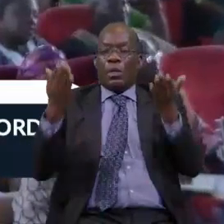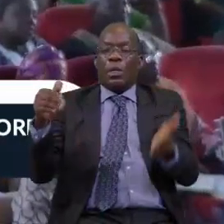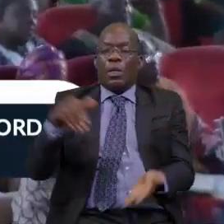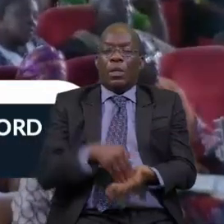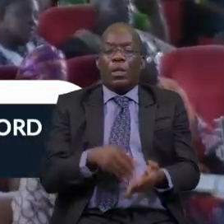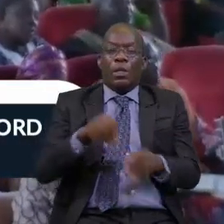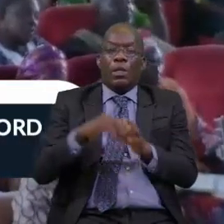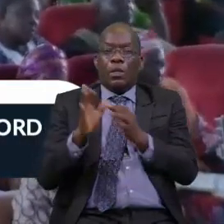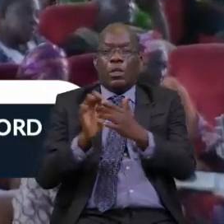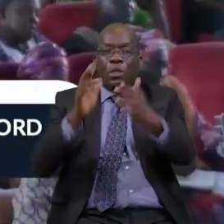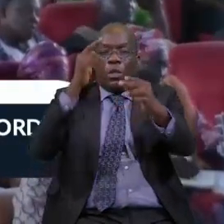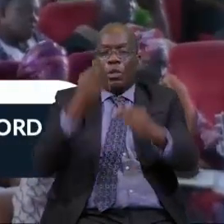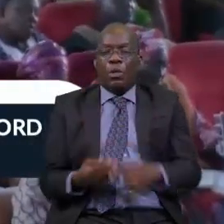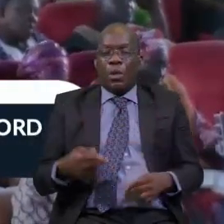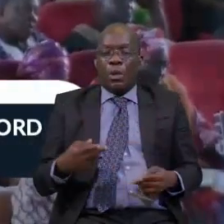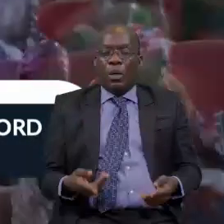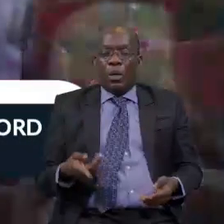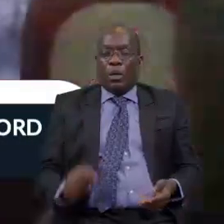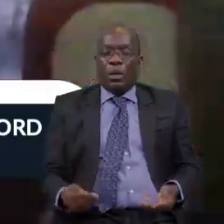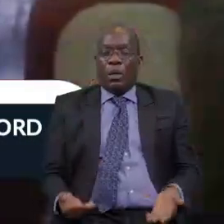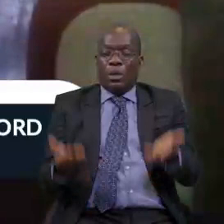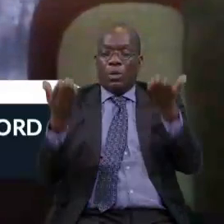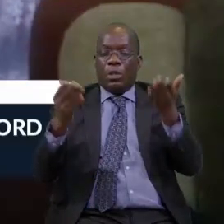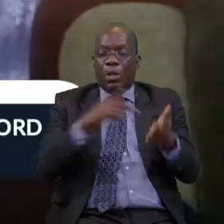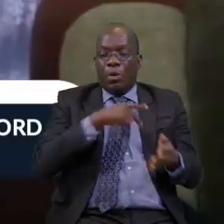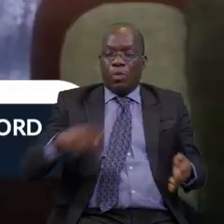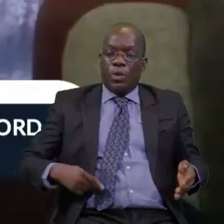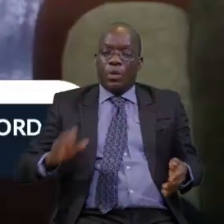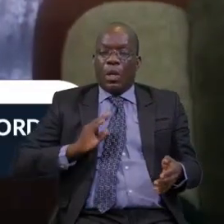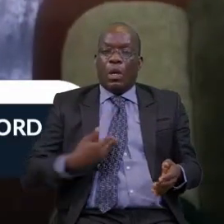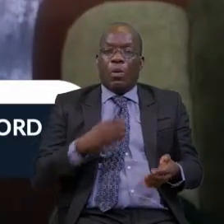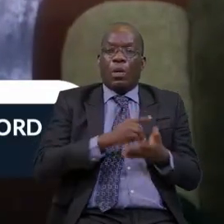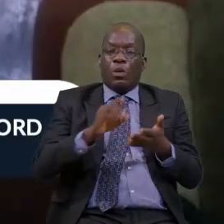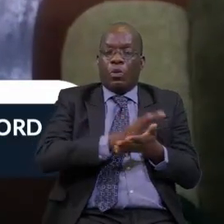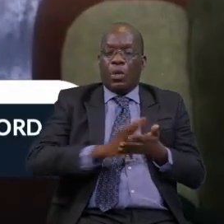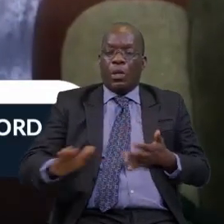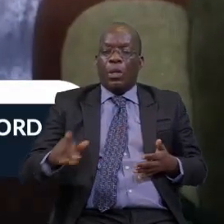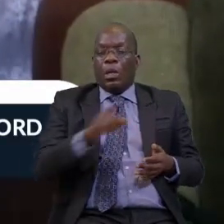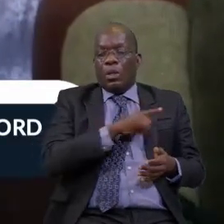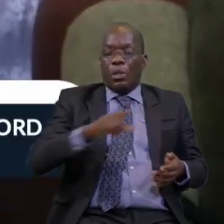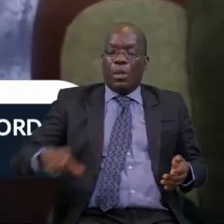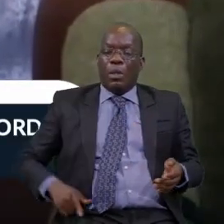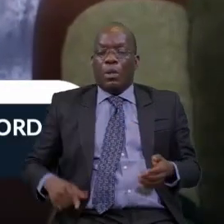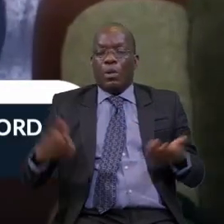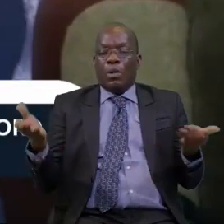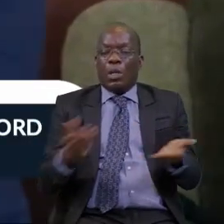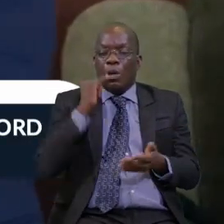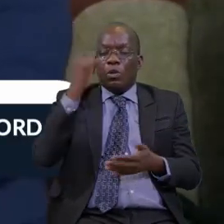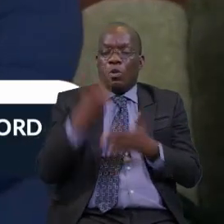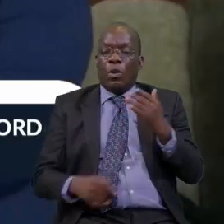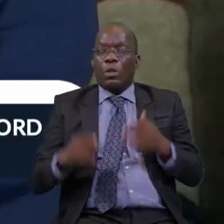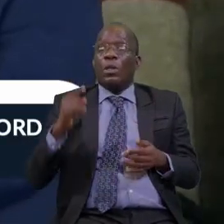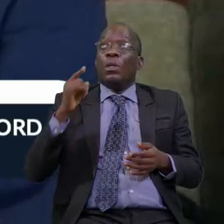risen Prince, our supernatural Lord. And now here is what he gives us in chapter